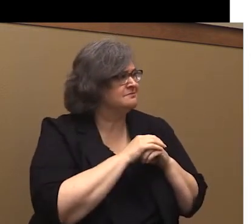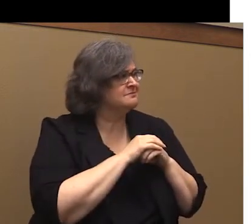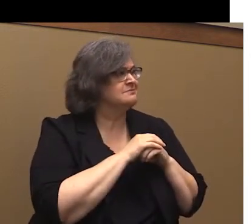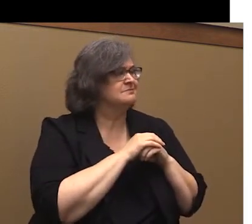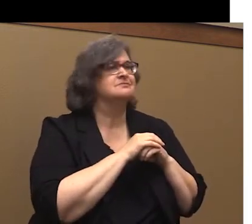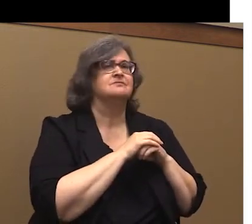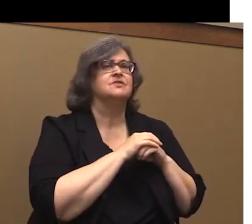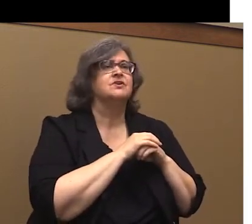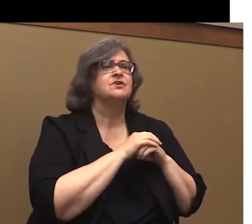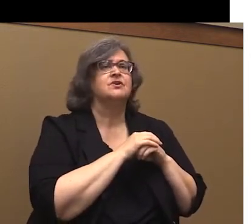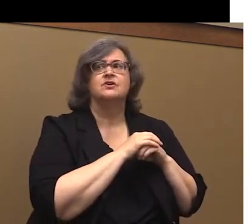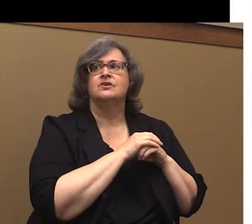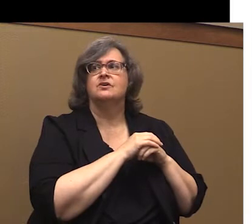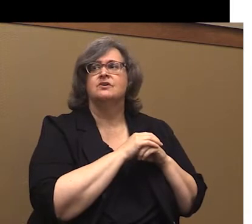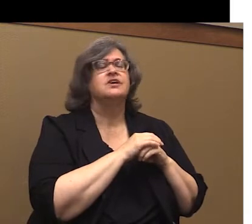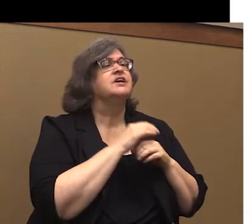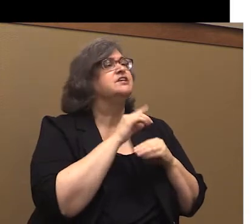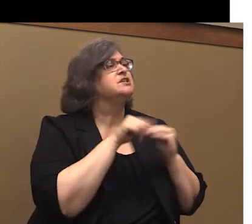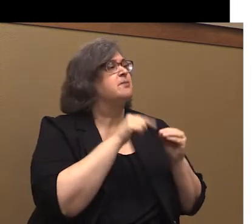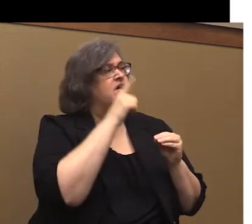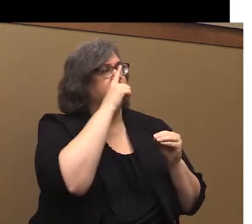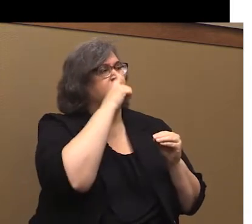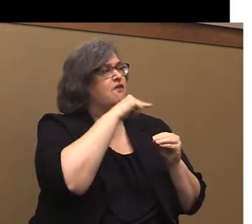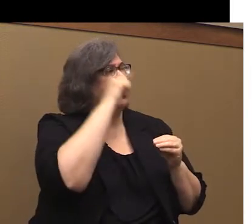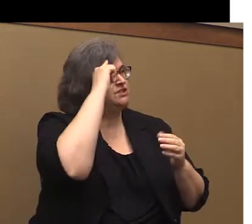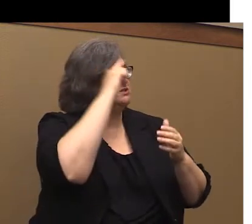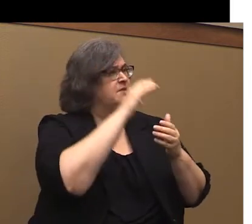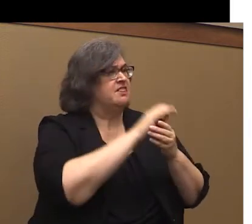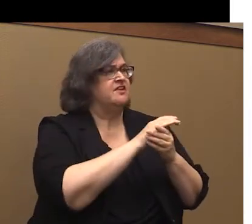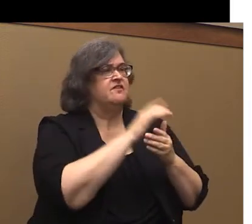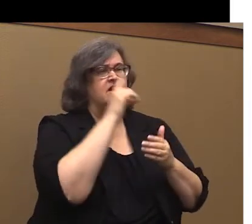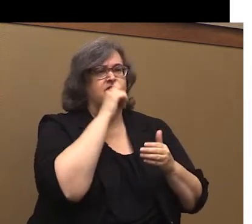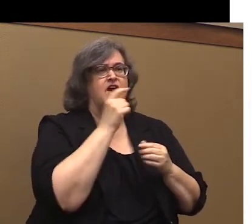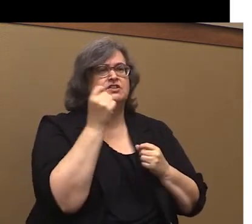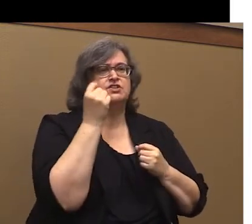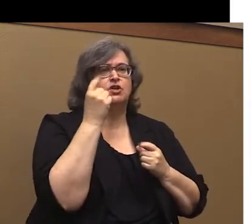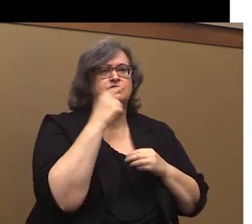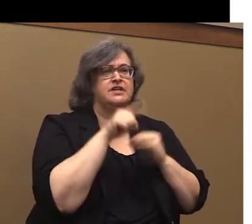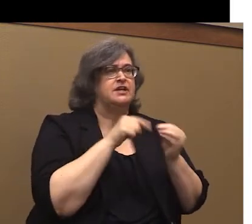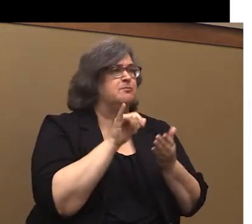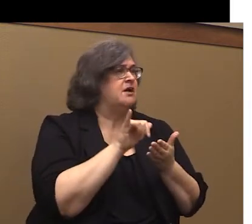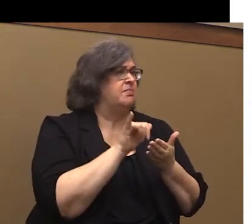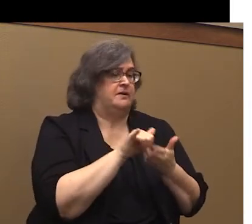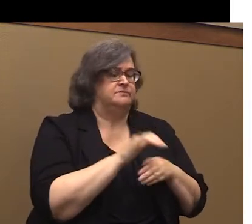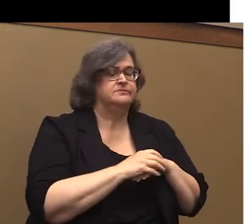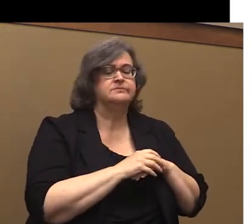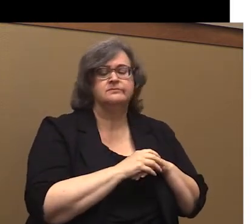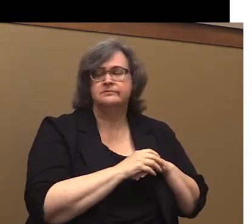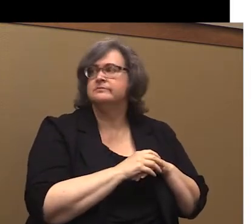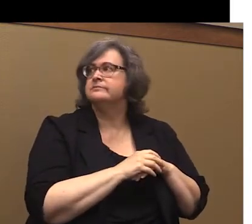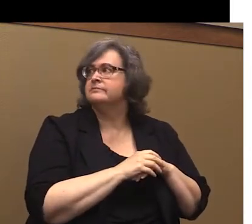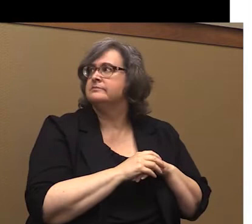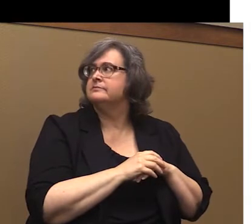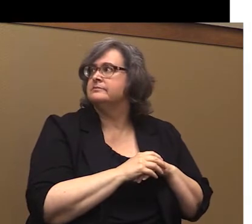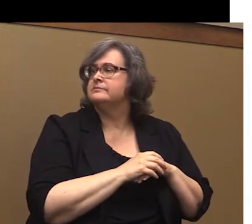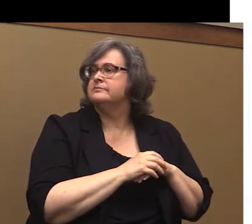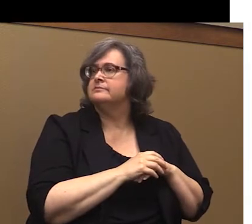interesting. It's about false belief, having a false understanding of something.